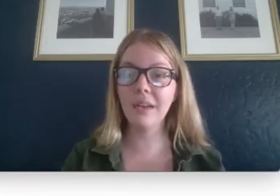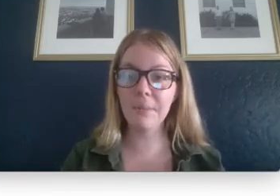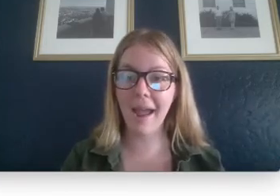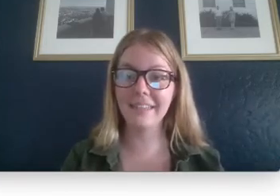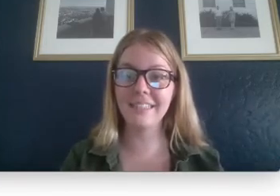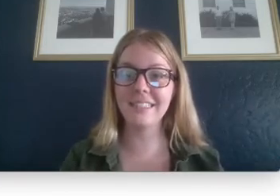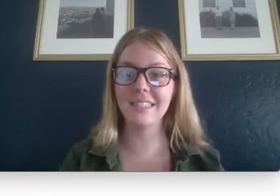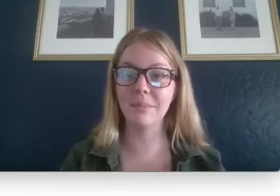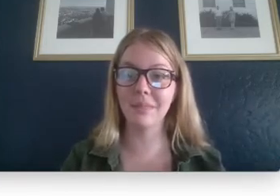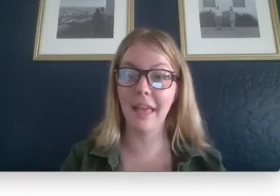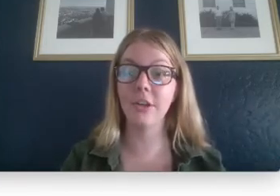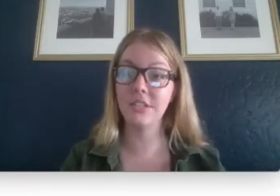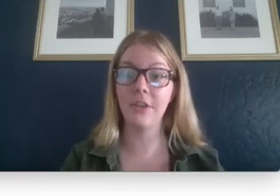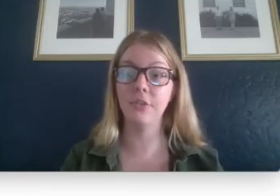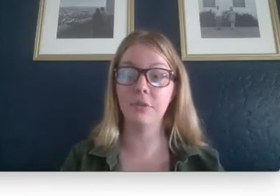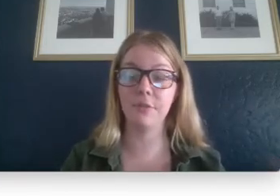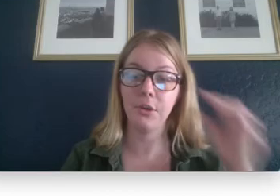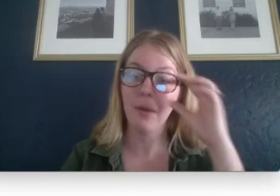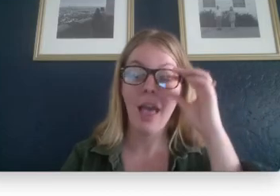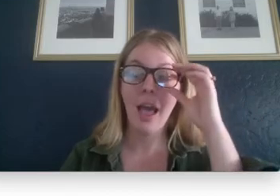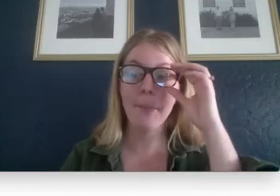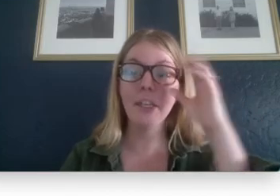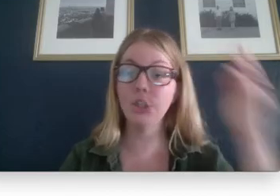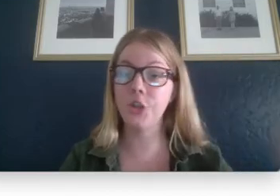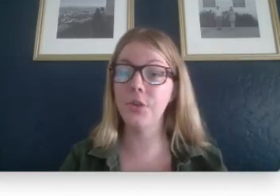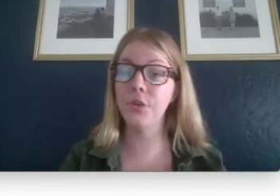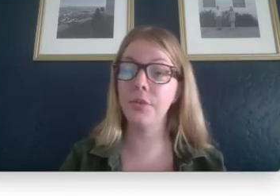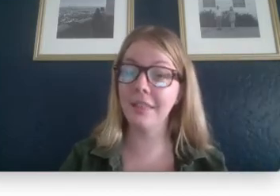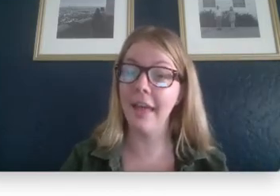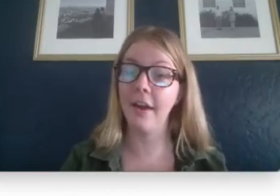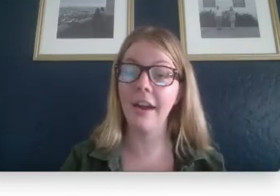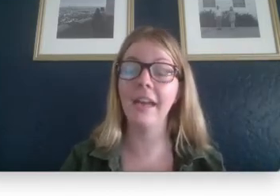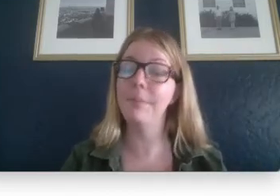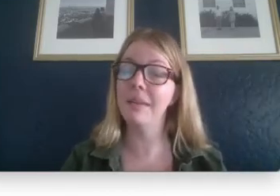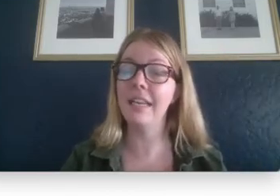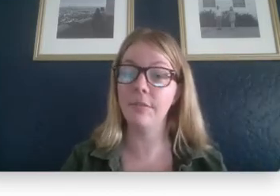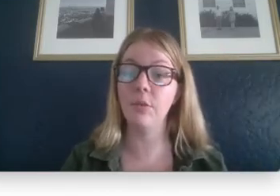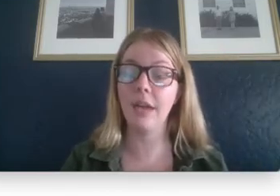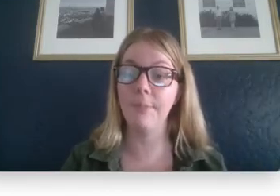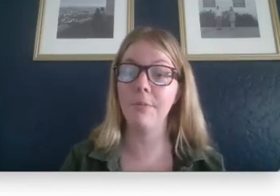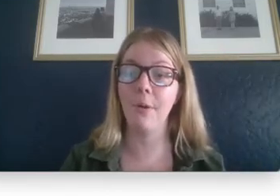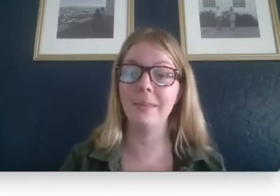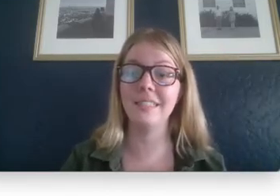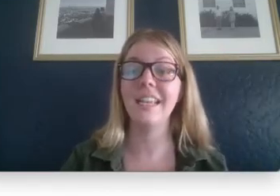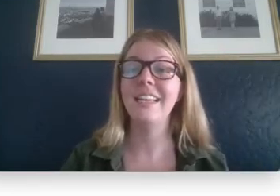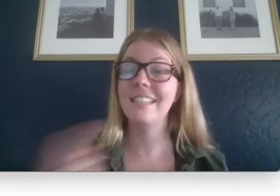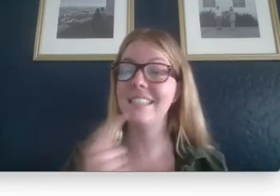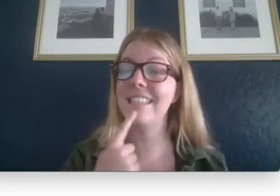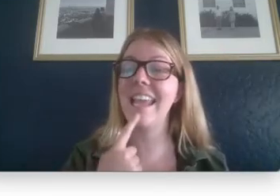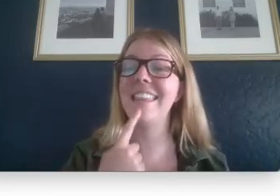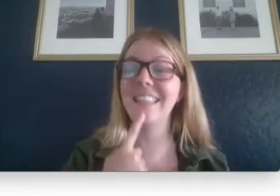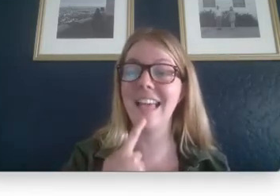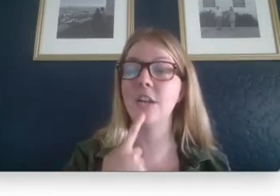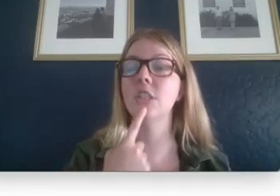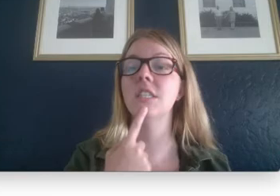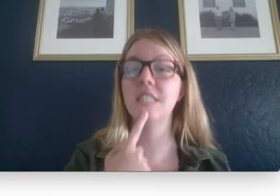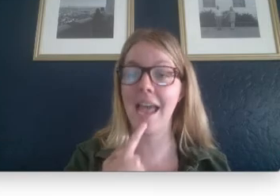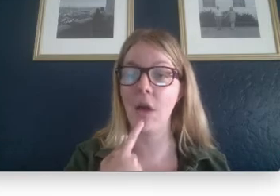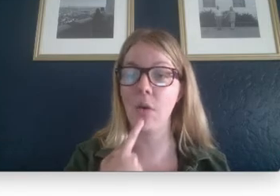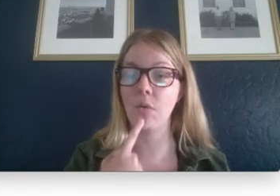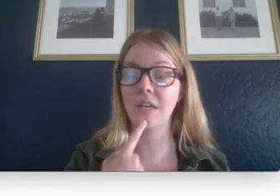We're going to practice some letter sound review. I'm going to show you the letter, and I'm going to give you a couple moments to say the